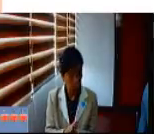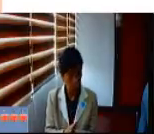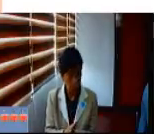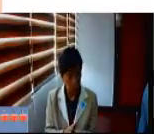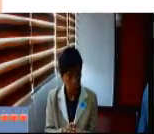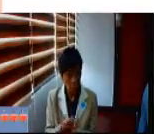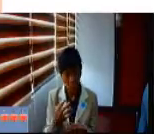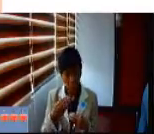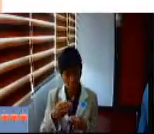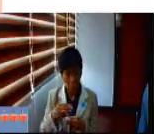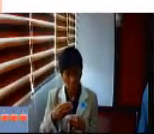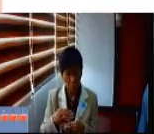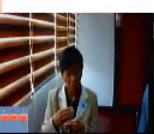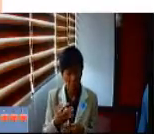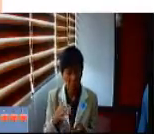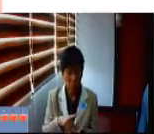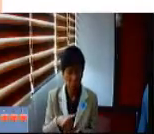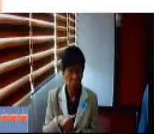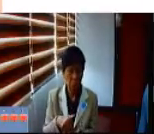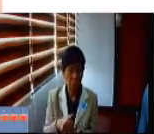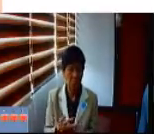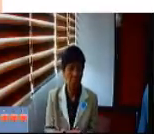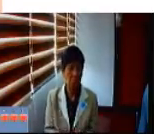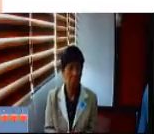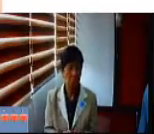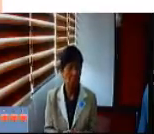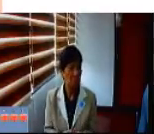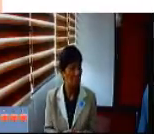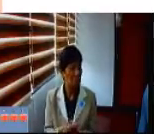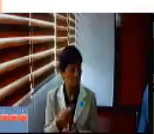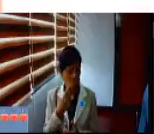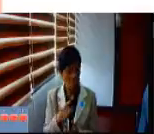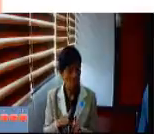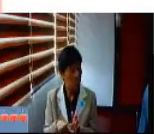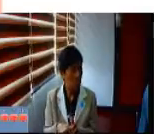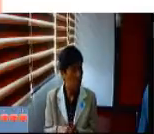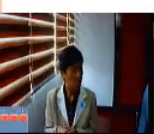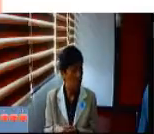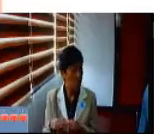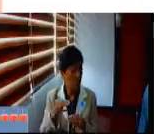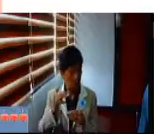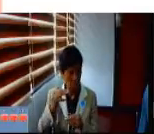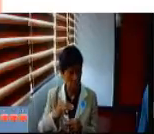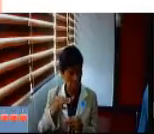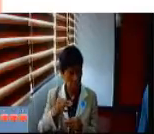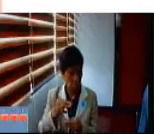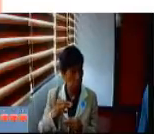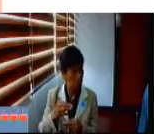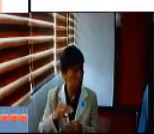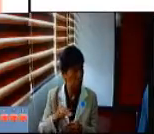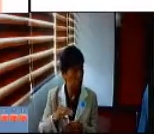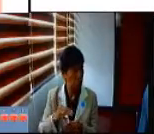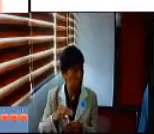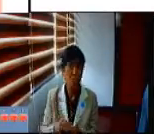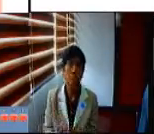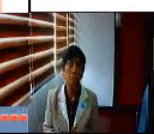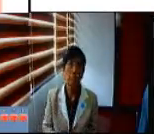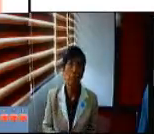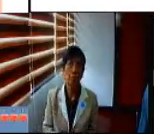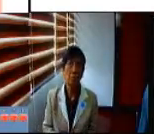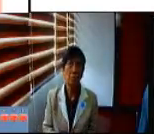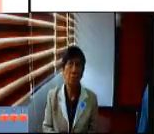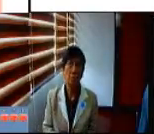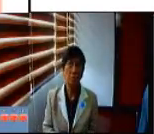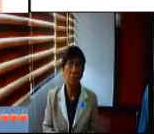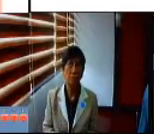medium yung kanilang vulnerability. And I will tell you why later on. Medium yung vulnerability na not low. Next.